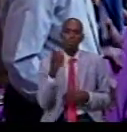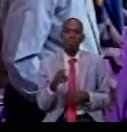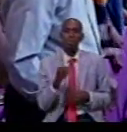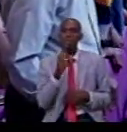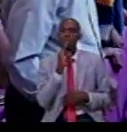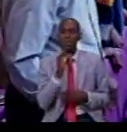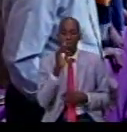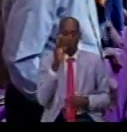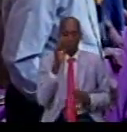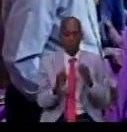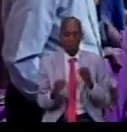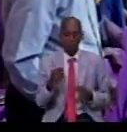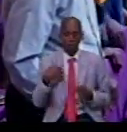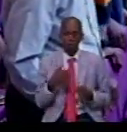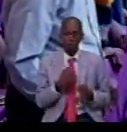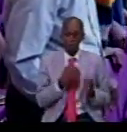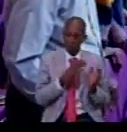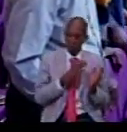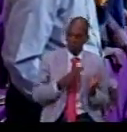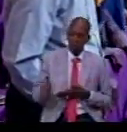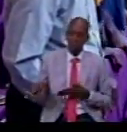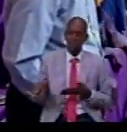Question is,